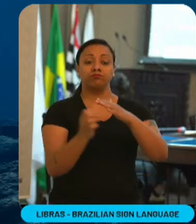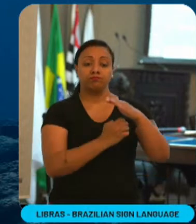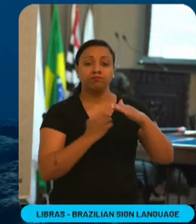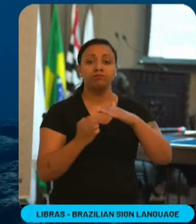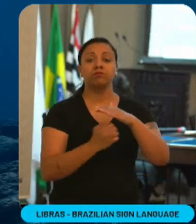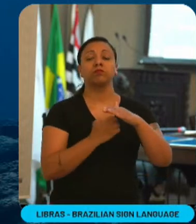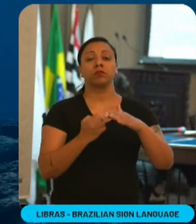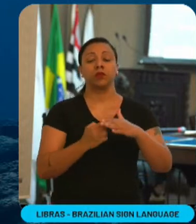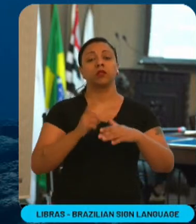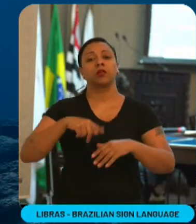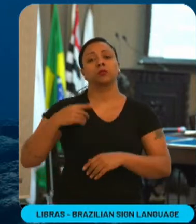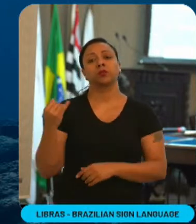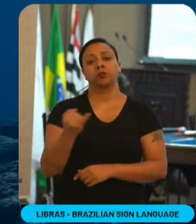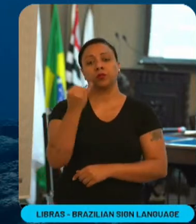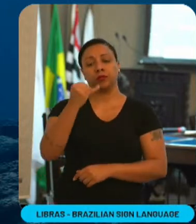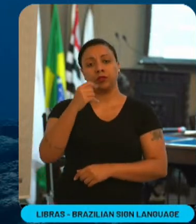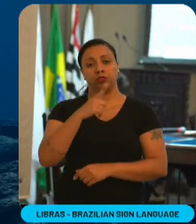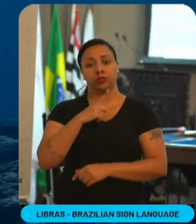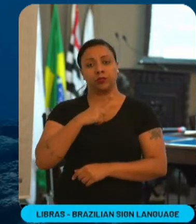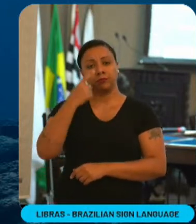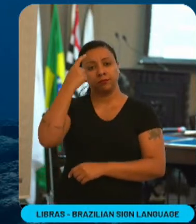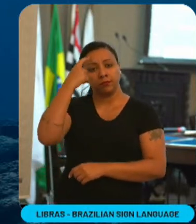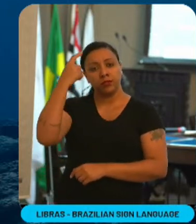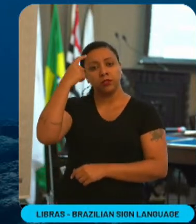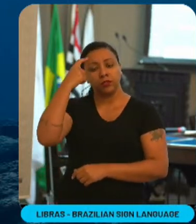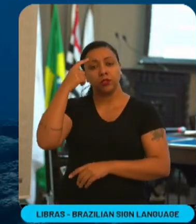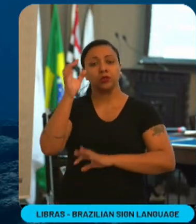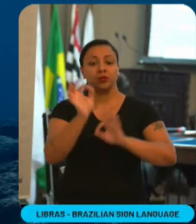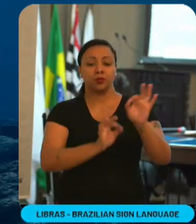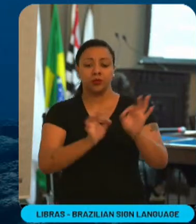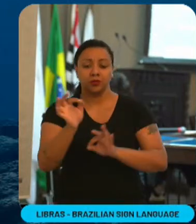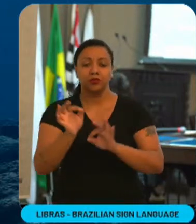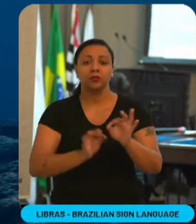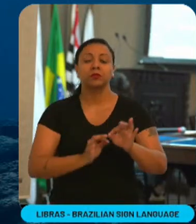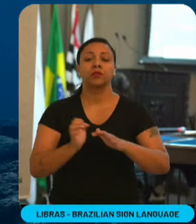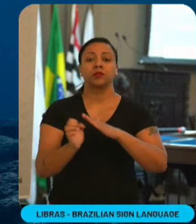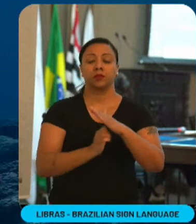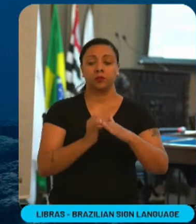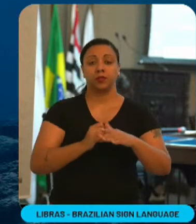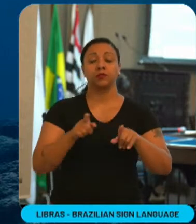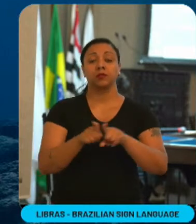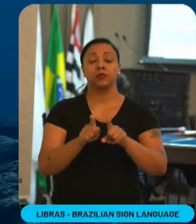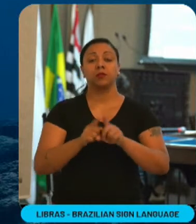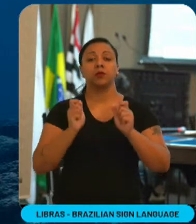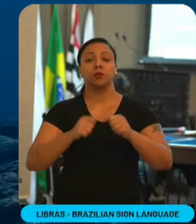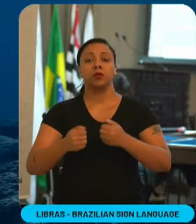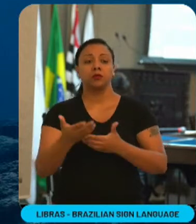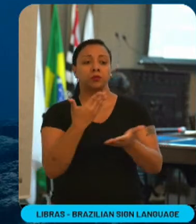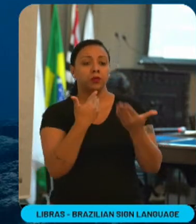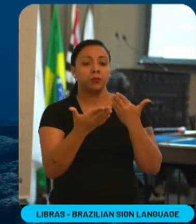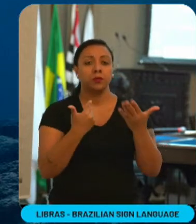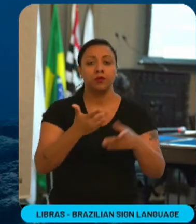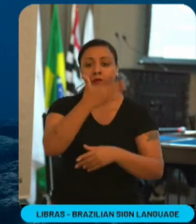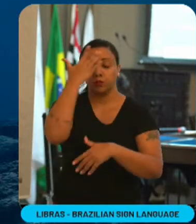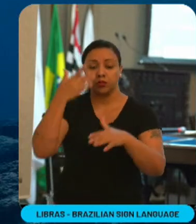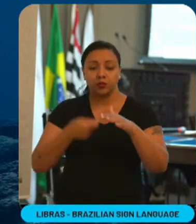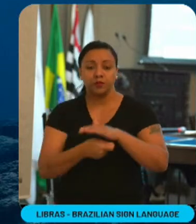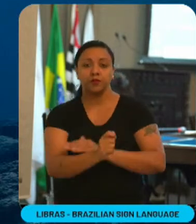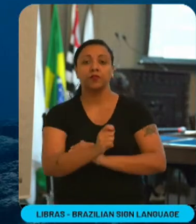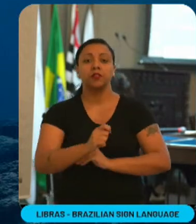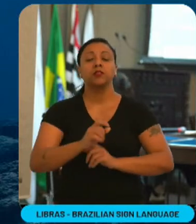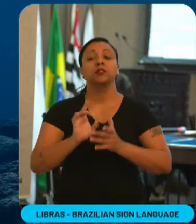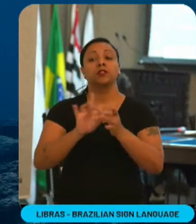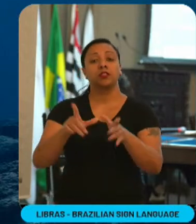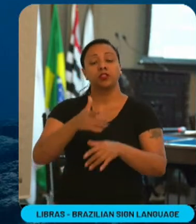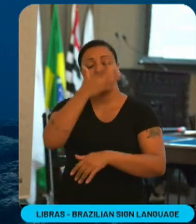physical risk to the operations and the facilities of the company. We have to take this into consideration in the planning of the company, so we can